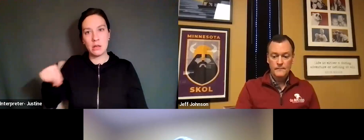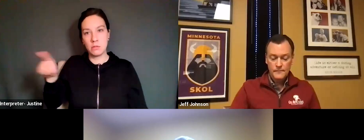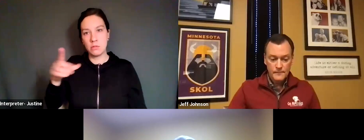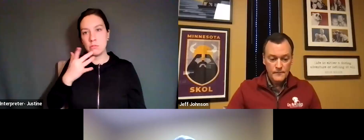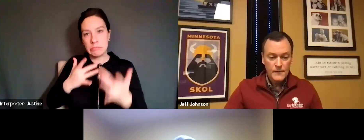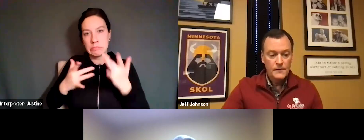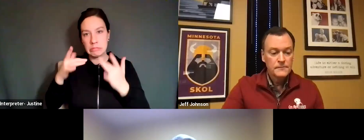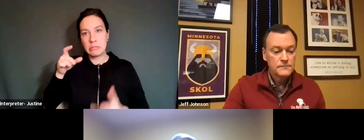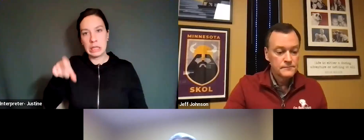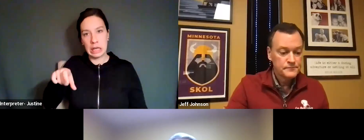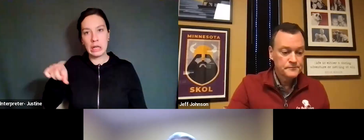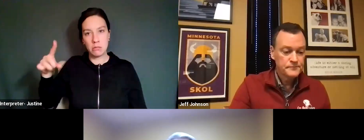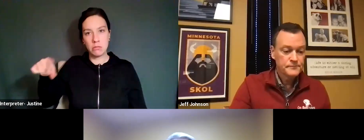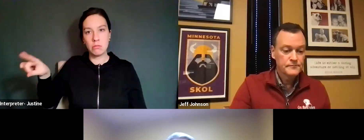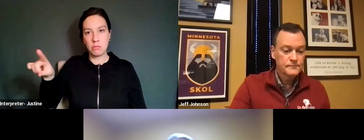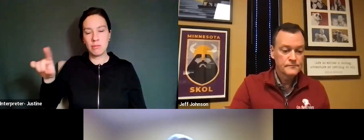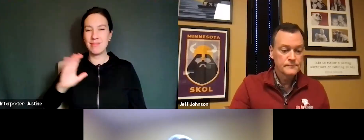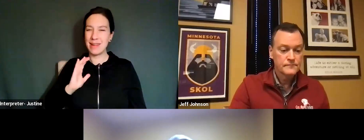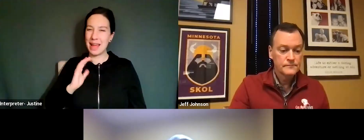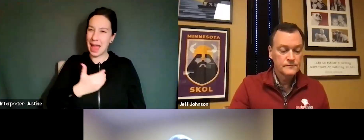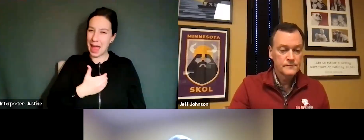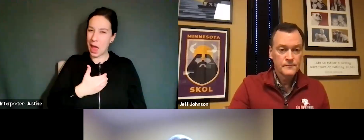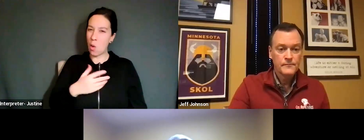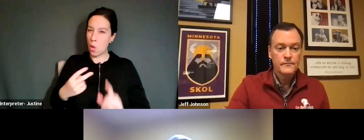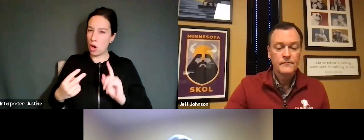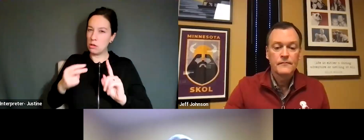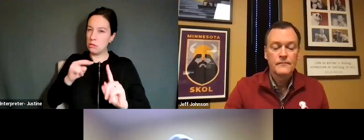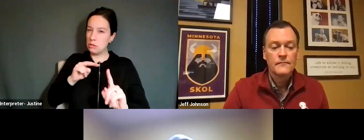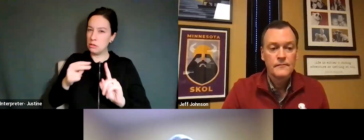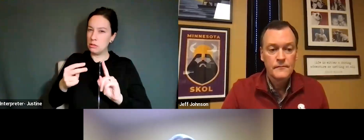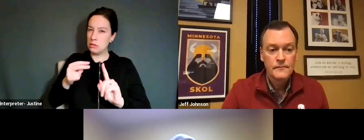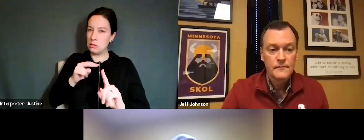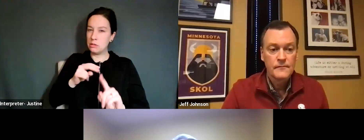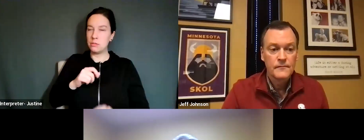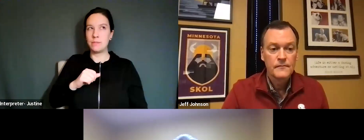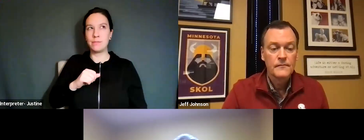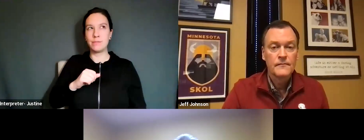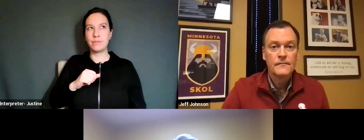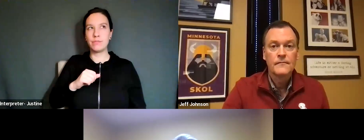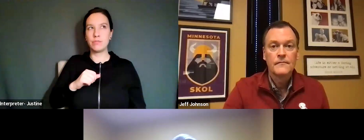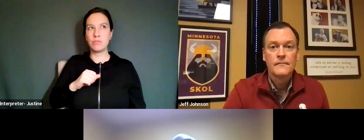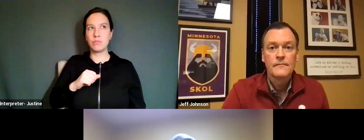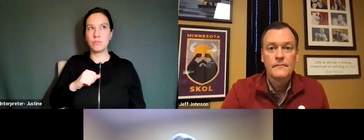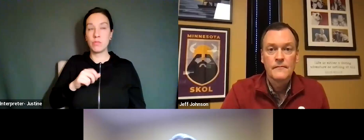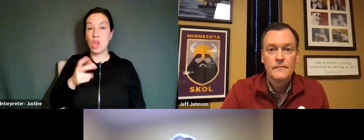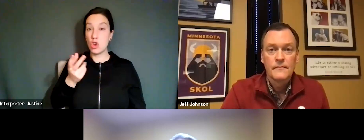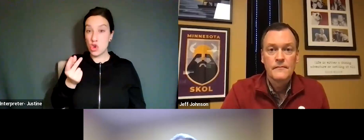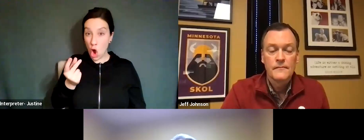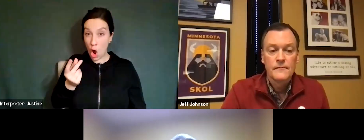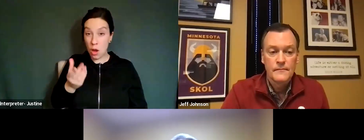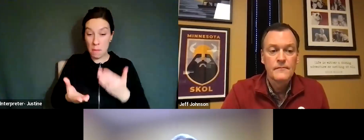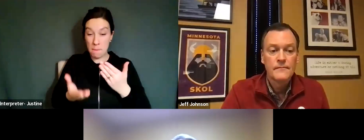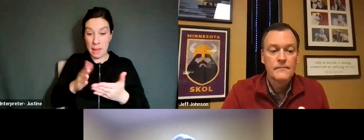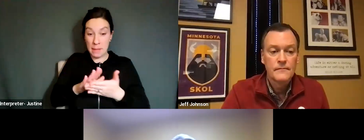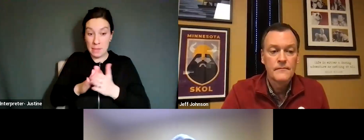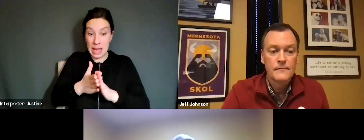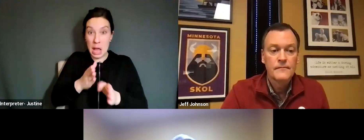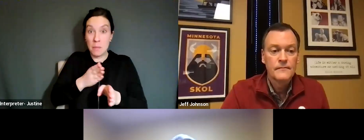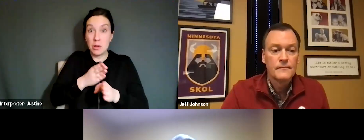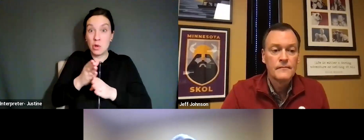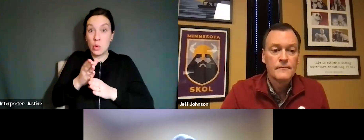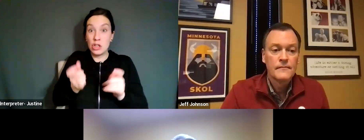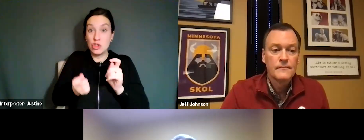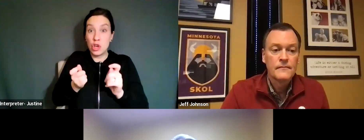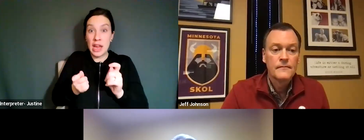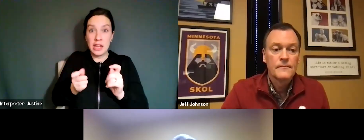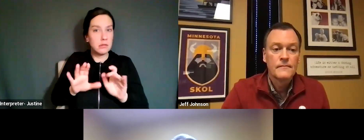From our perspective, one of the biggest reasons to look at these placements is an opportunity to use a dog that might otherwise be career changed